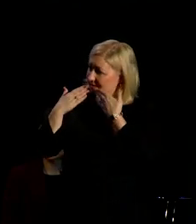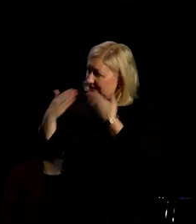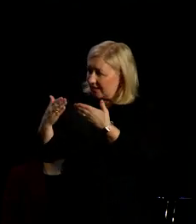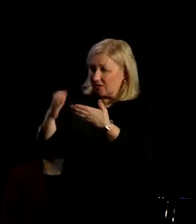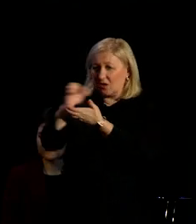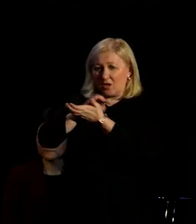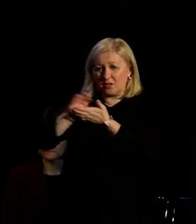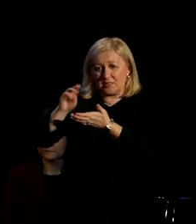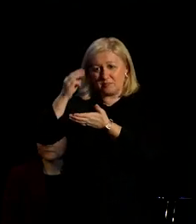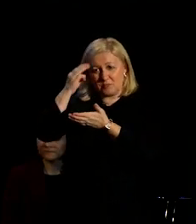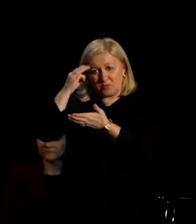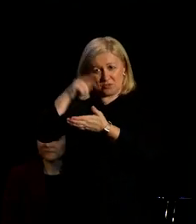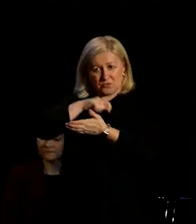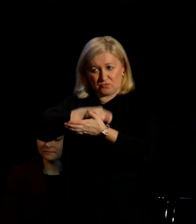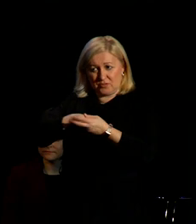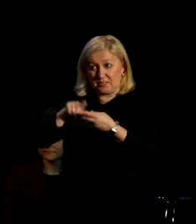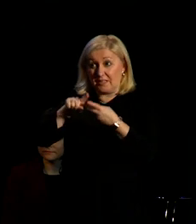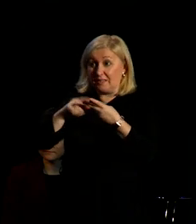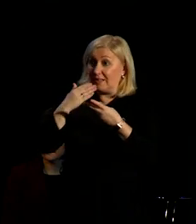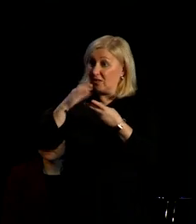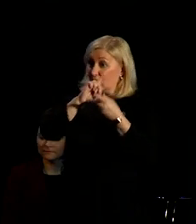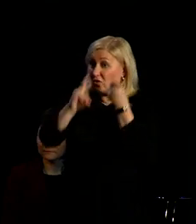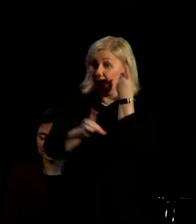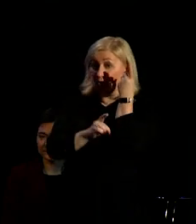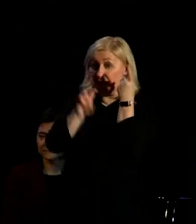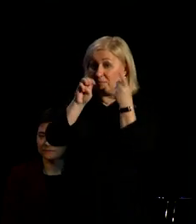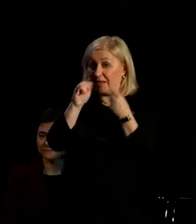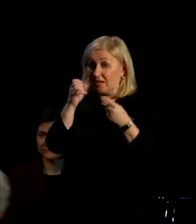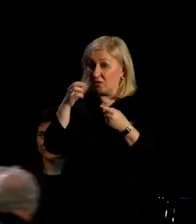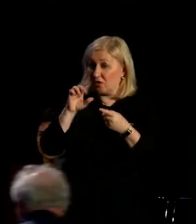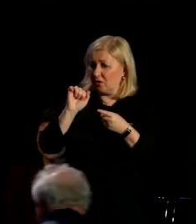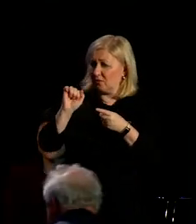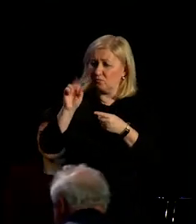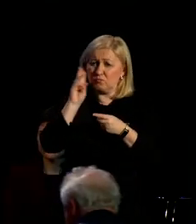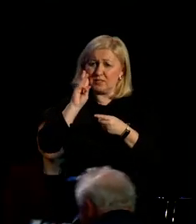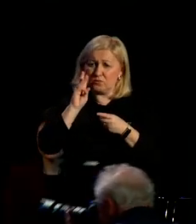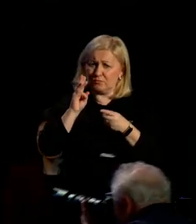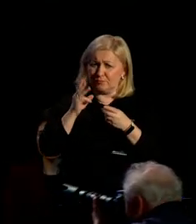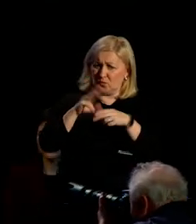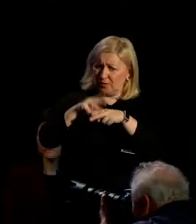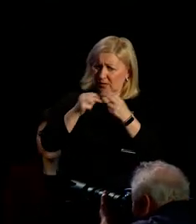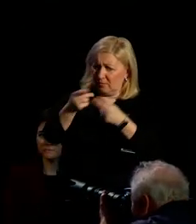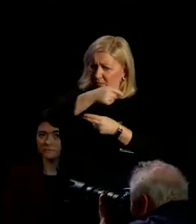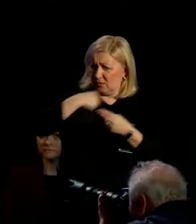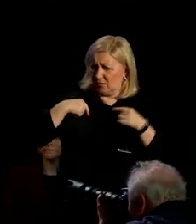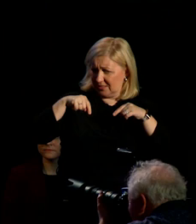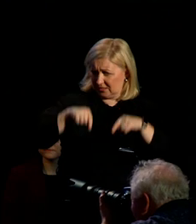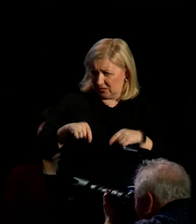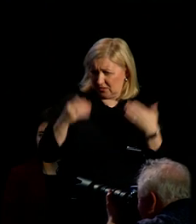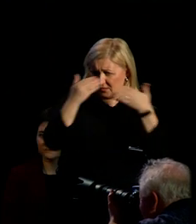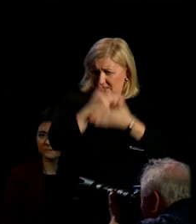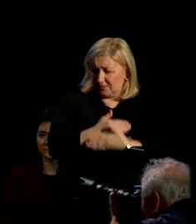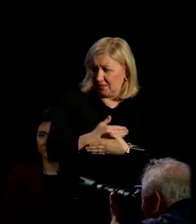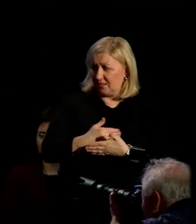hosting this important event. And we are indeed honoured to have Holocaust survivors Tommy Rickenthal and